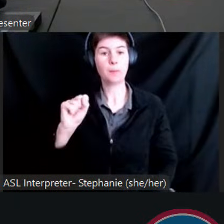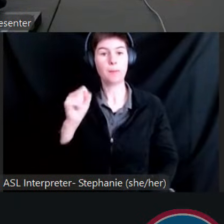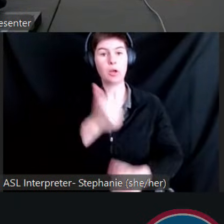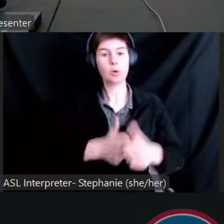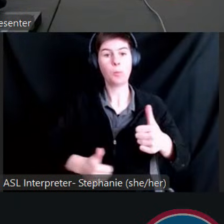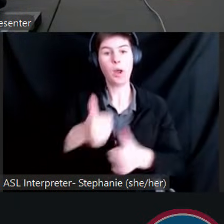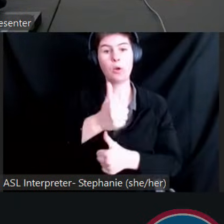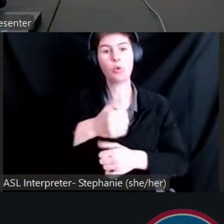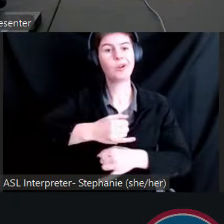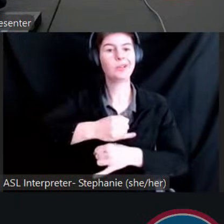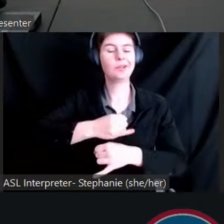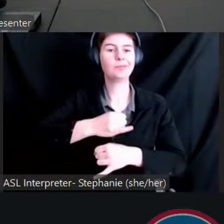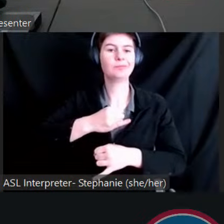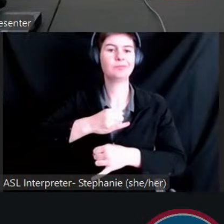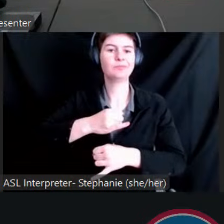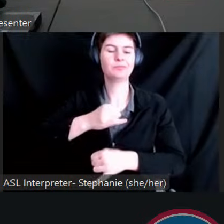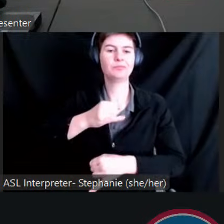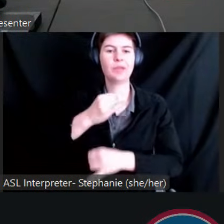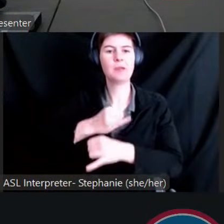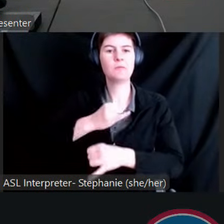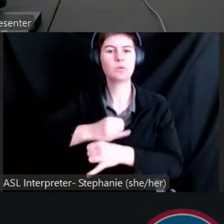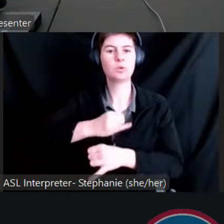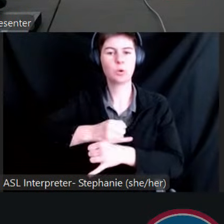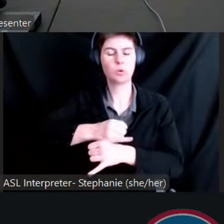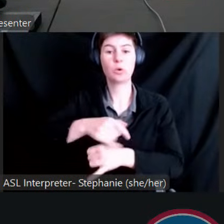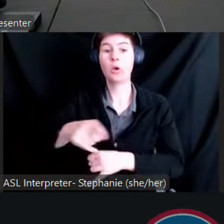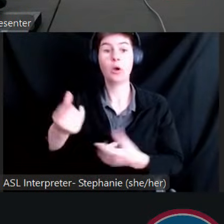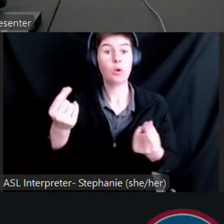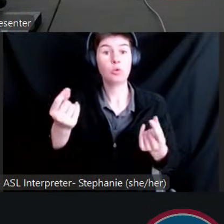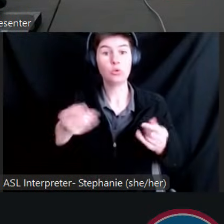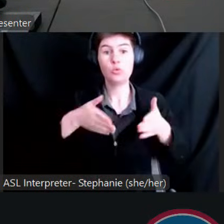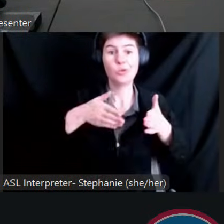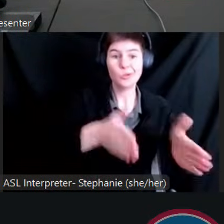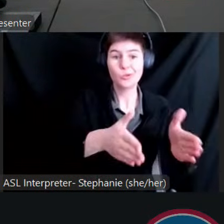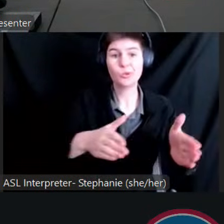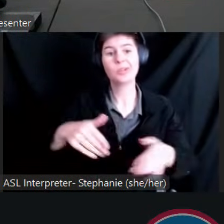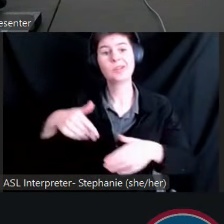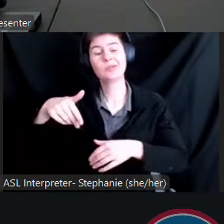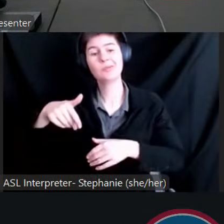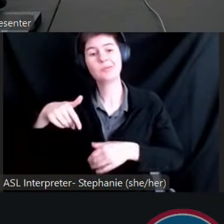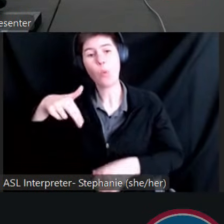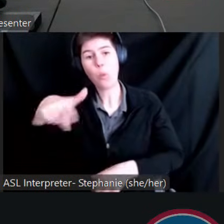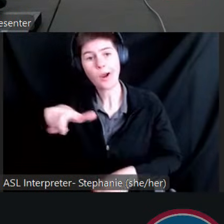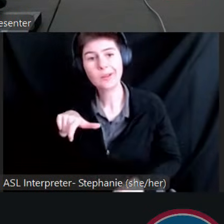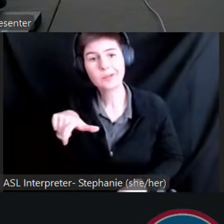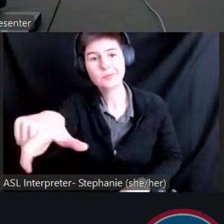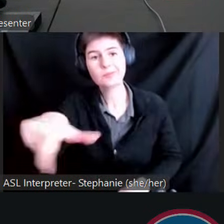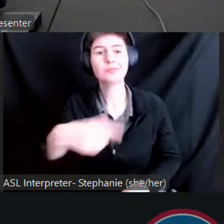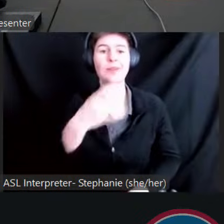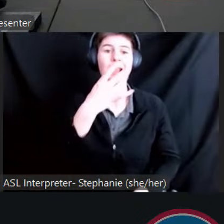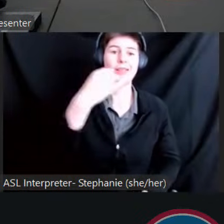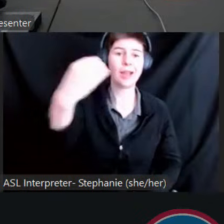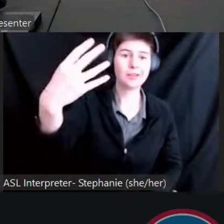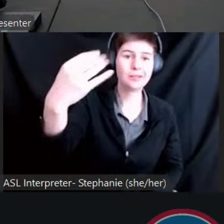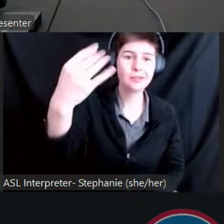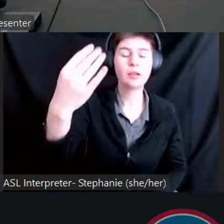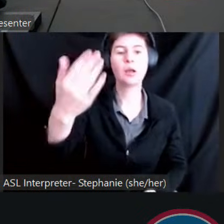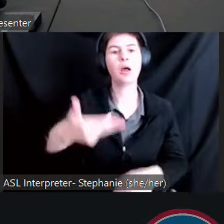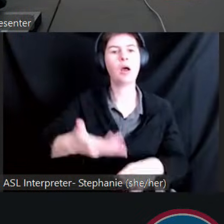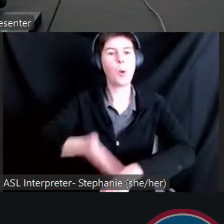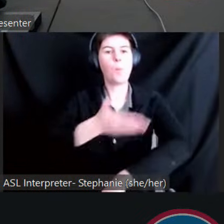That includes redesigning streets, sidewalks, traffic signals, really to improve bus speed and